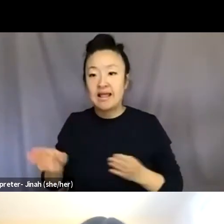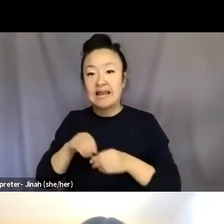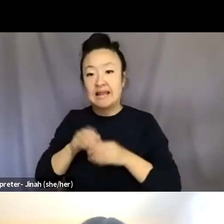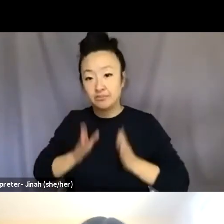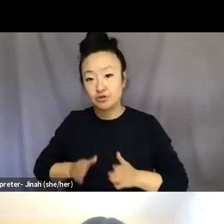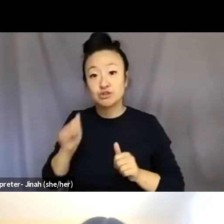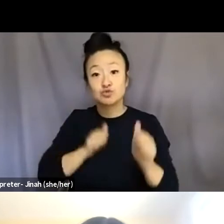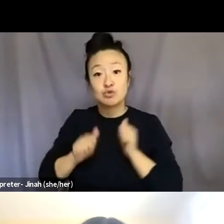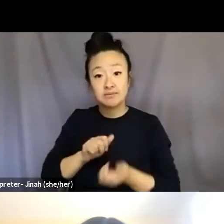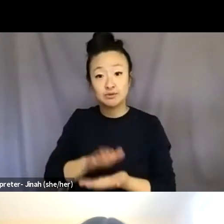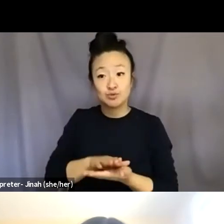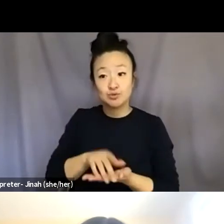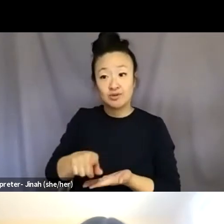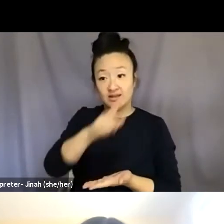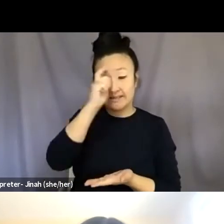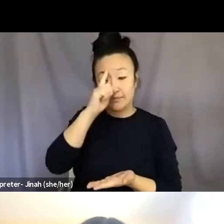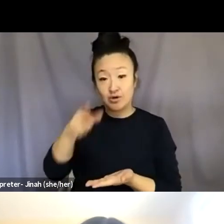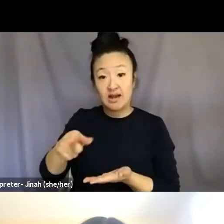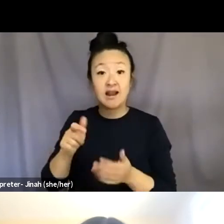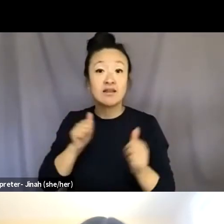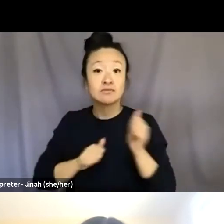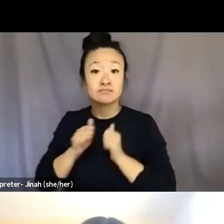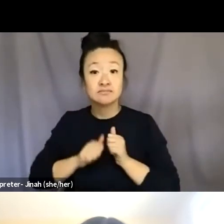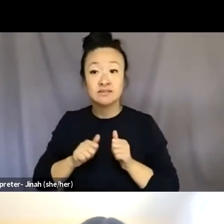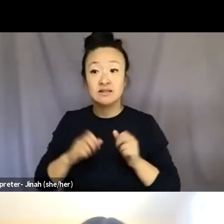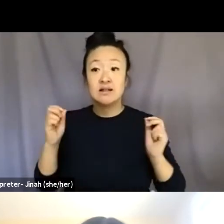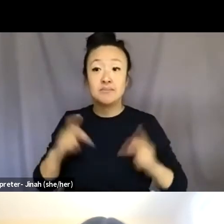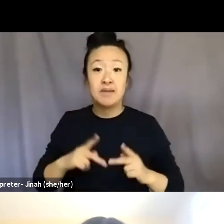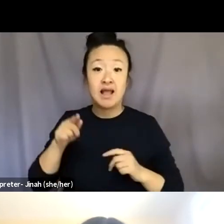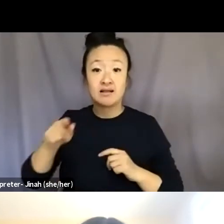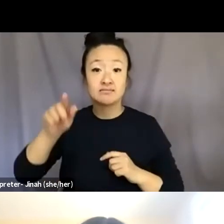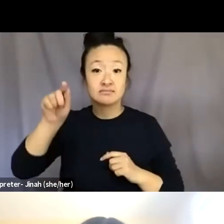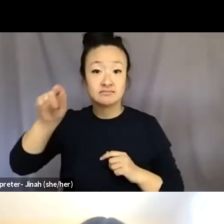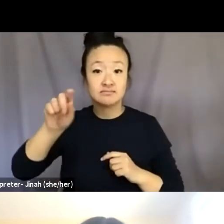professional theater back on the stages, hopefully in November.